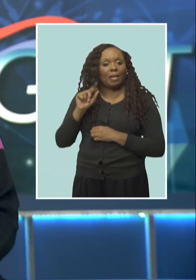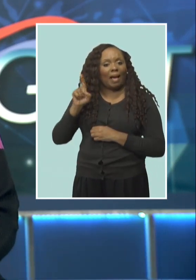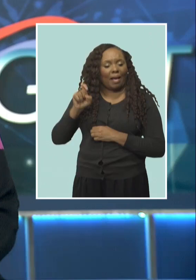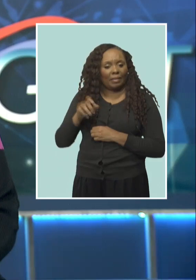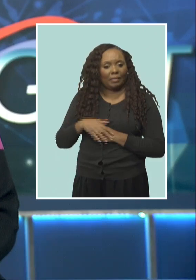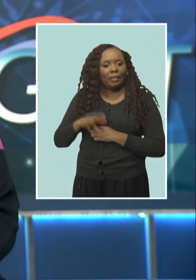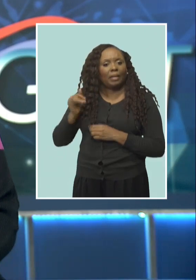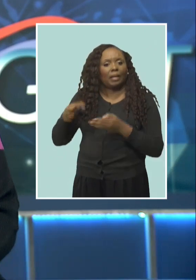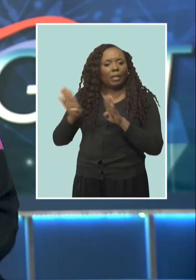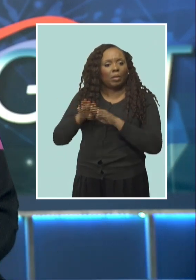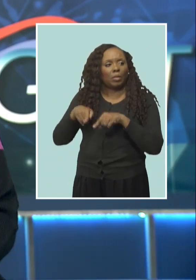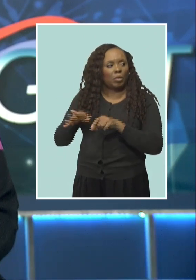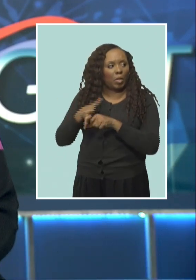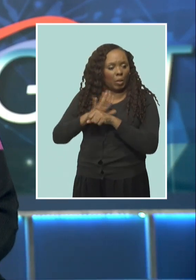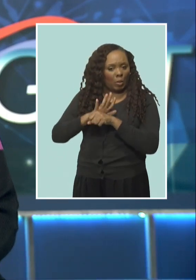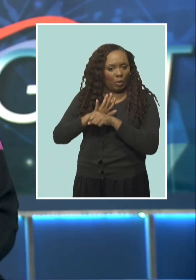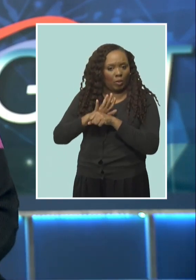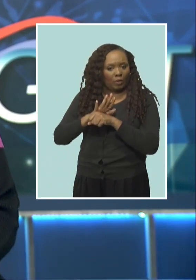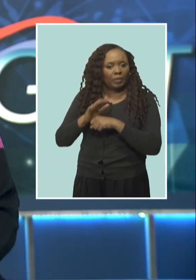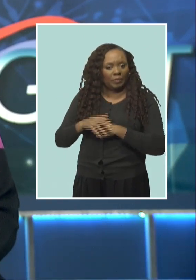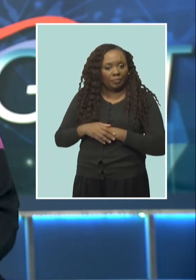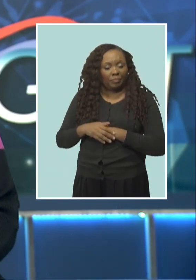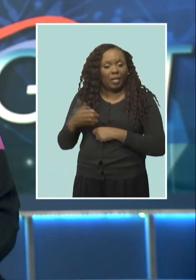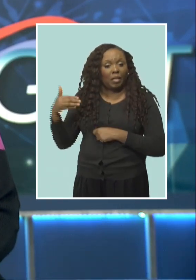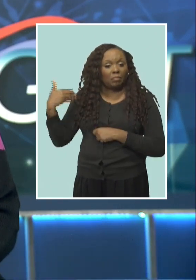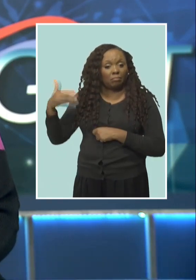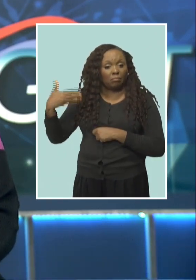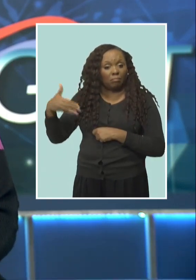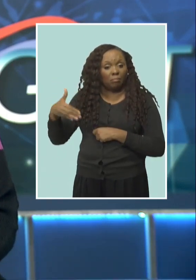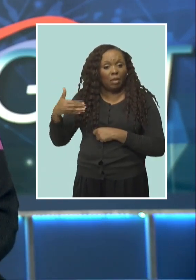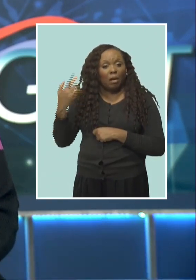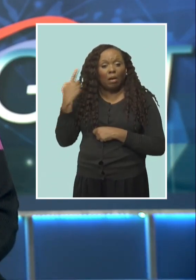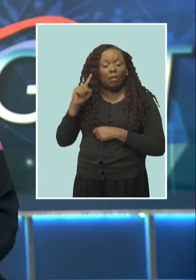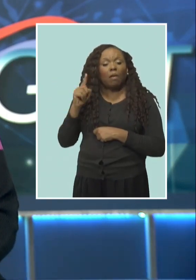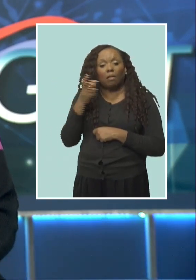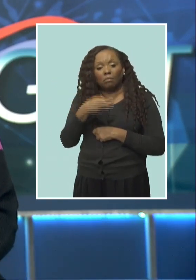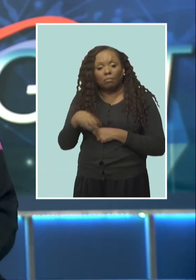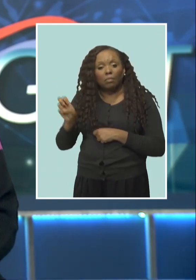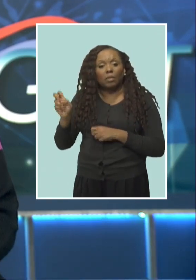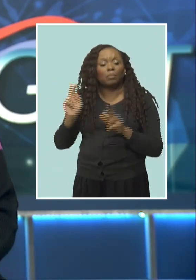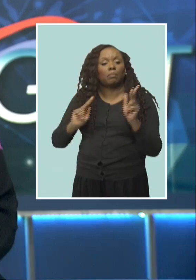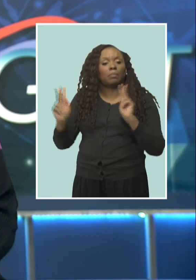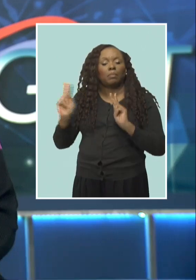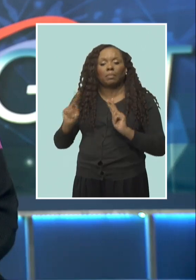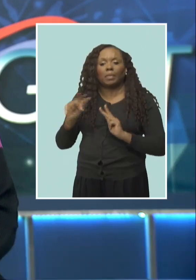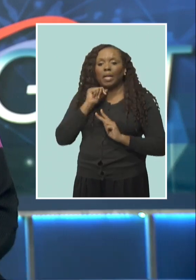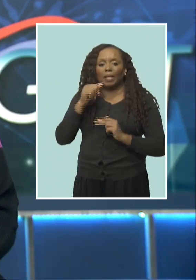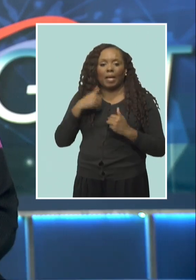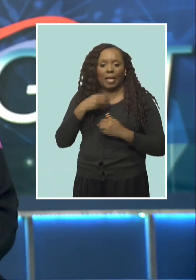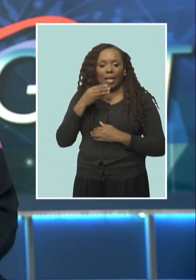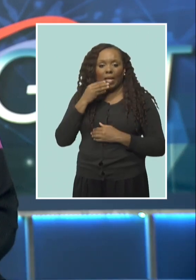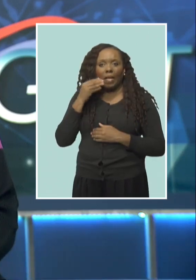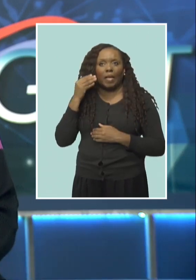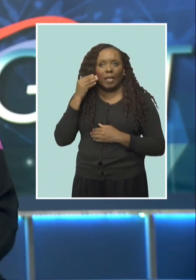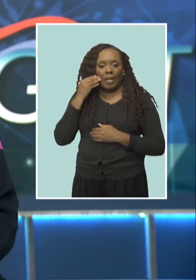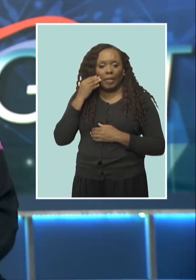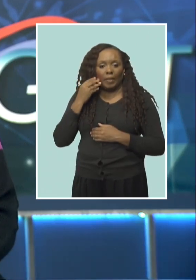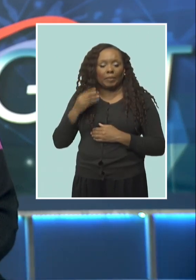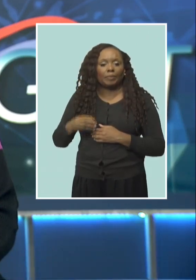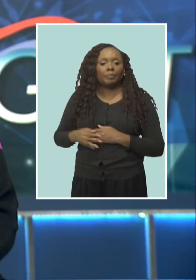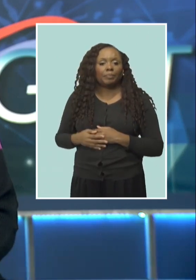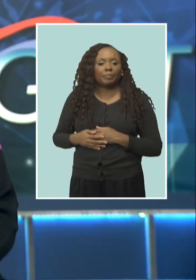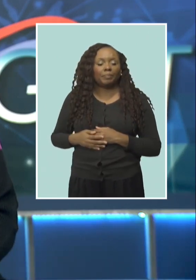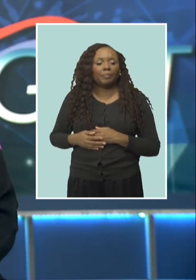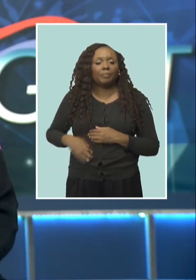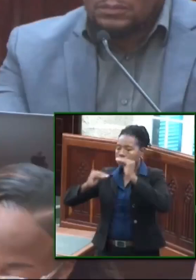was closed due to the COVID-19 pandemic and used over the past years as a transitional facility and for the